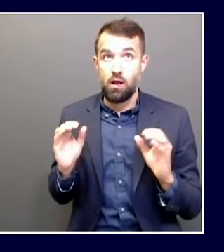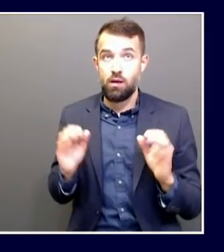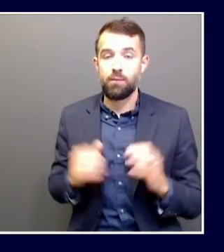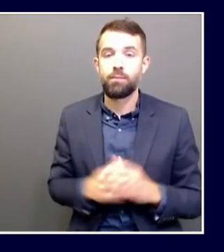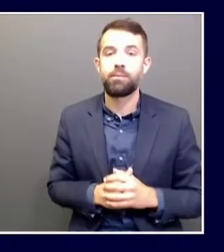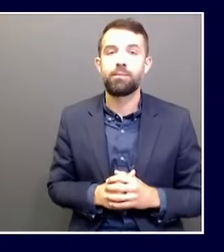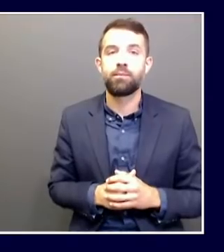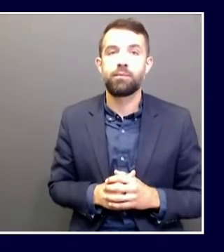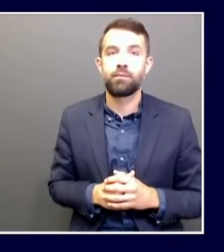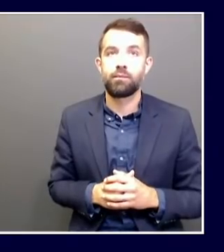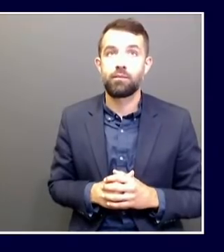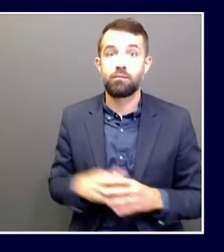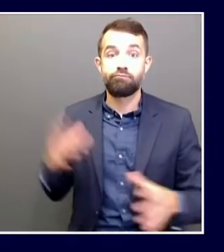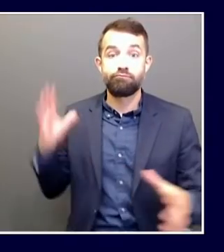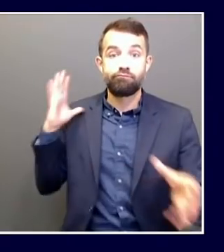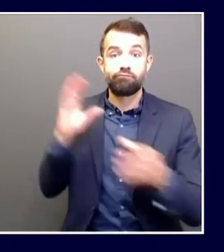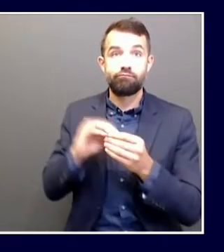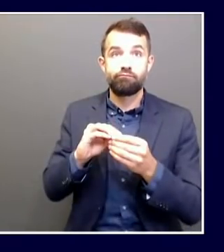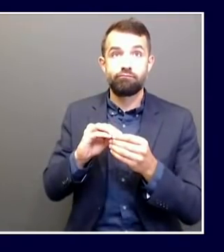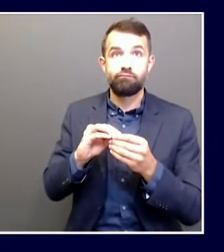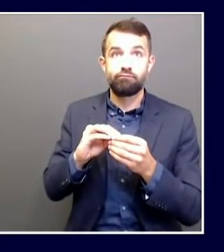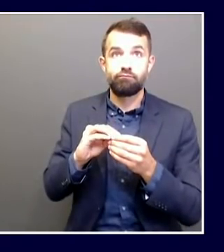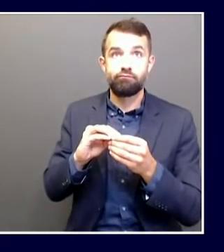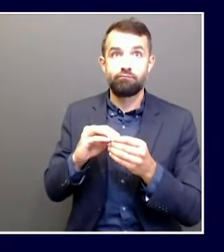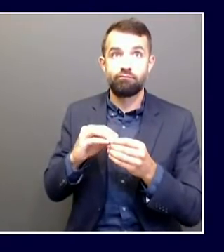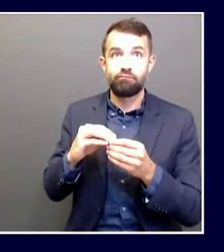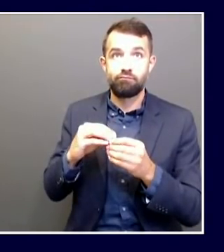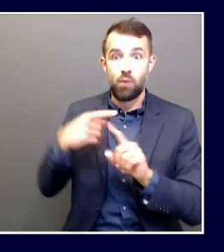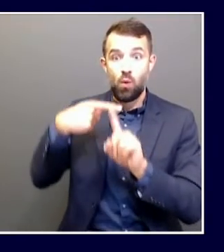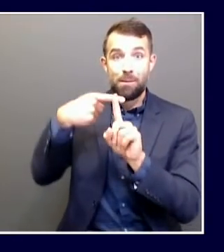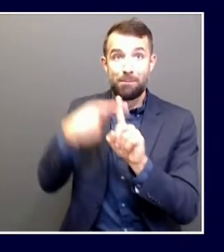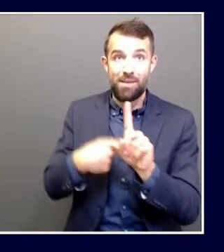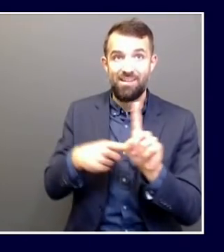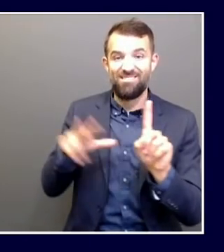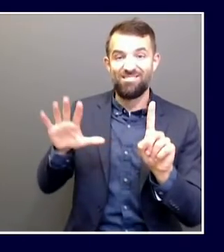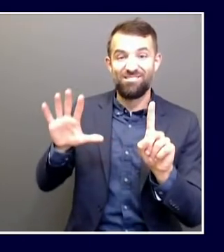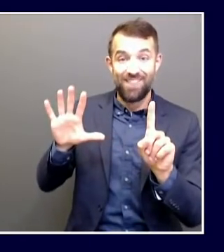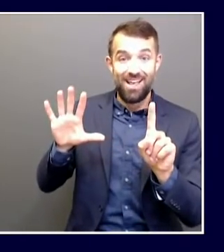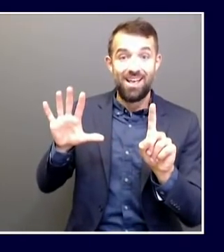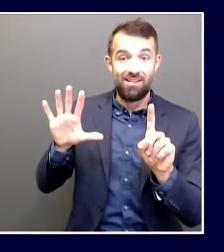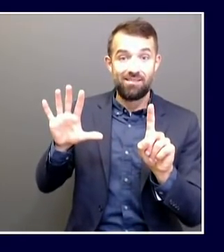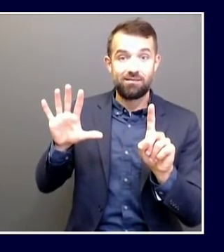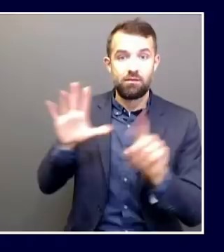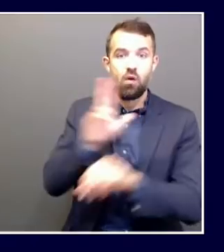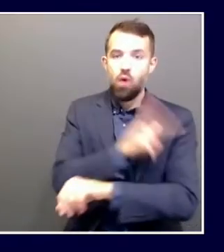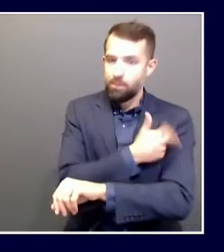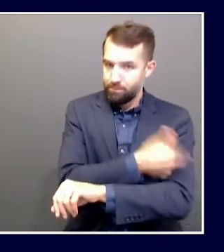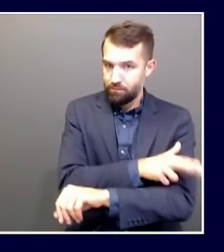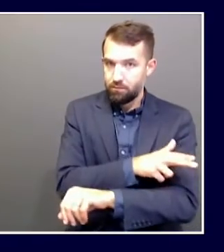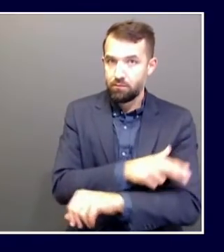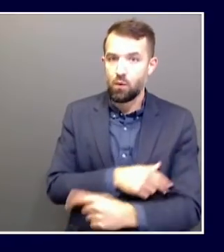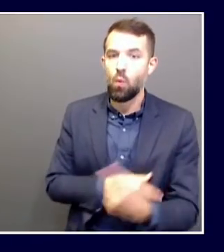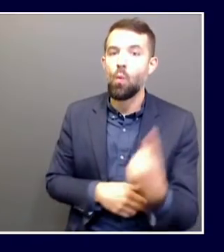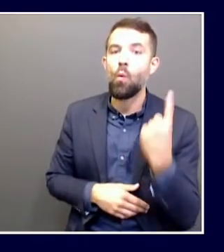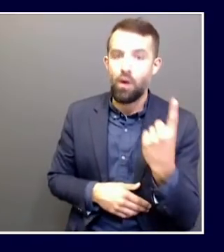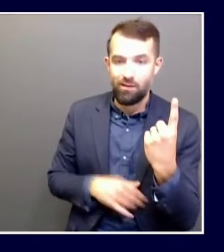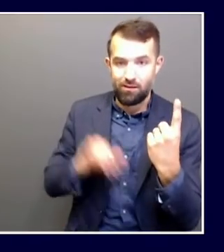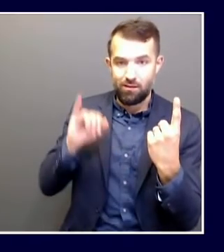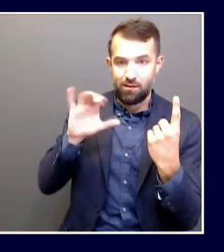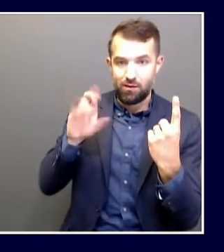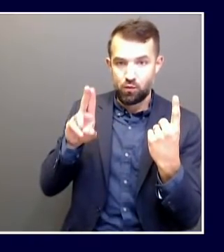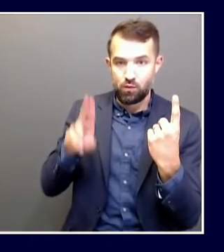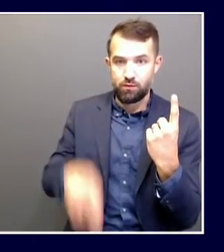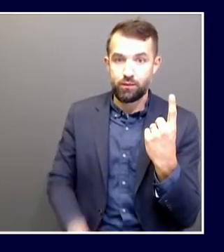one of whom was in the ICU. And cumulatively throughout the pandemic, 9 children who were sick enough